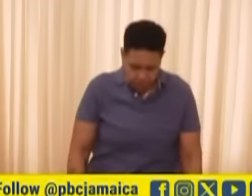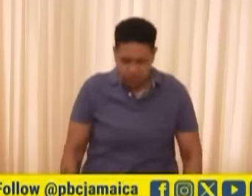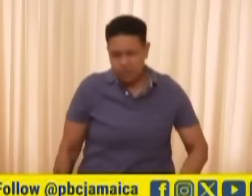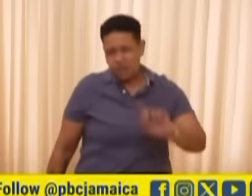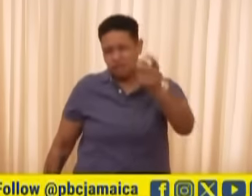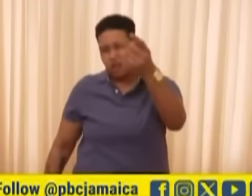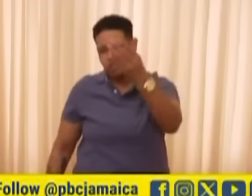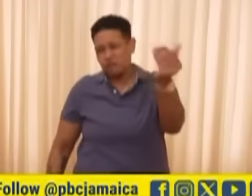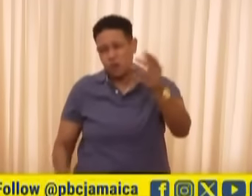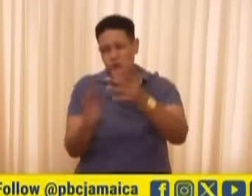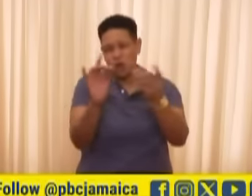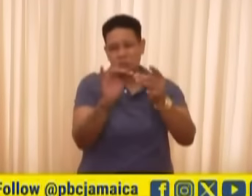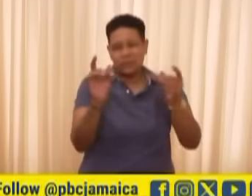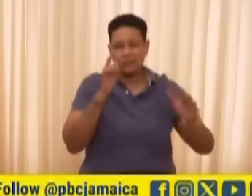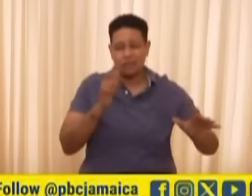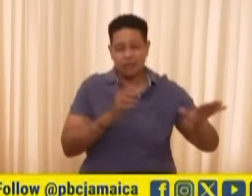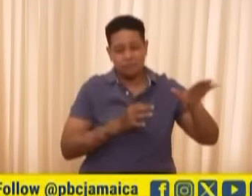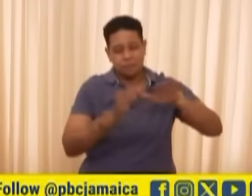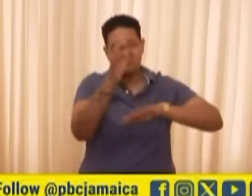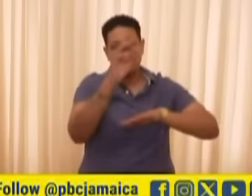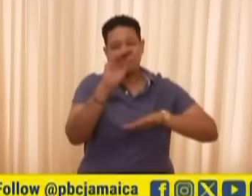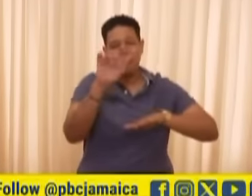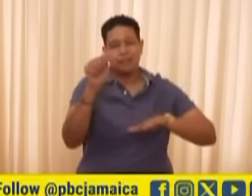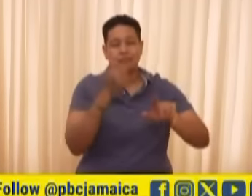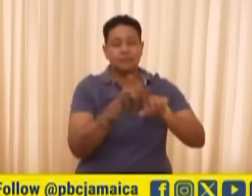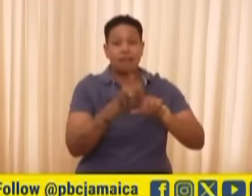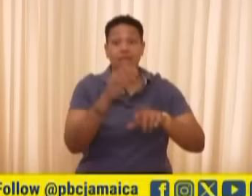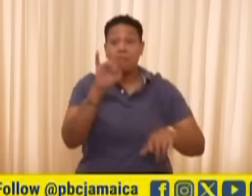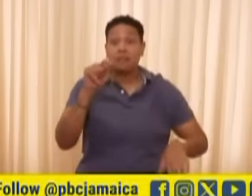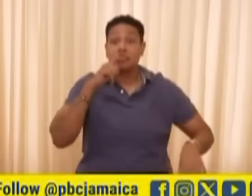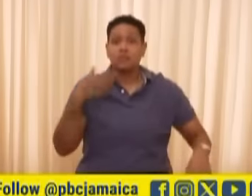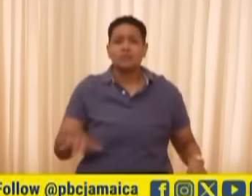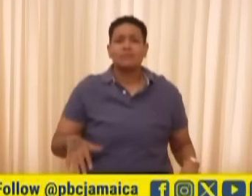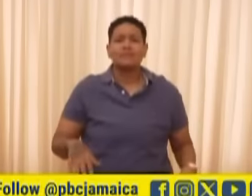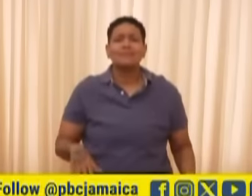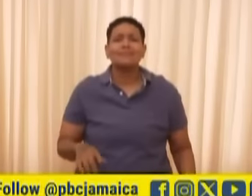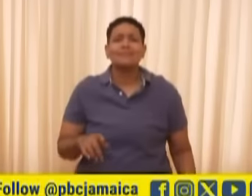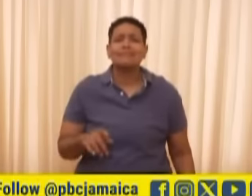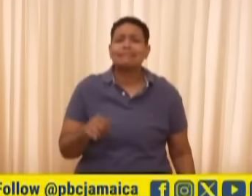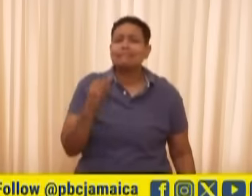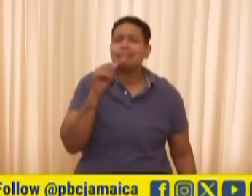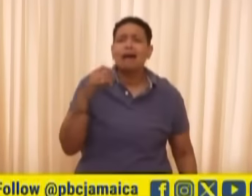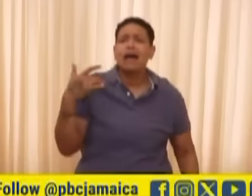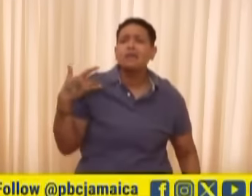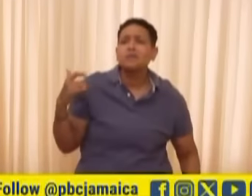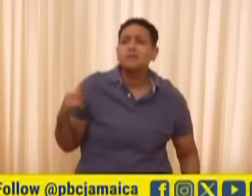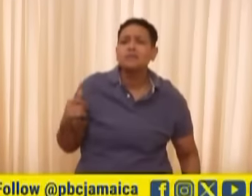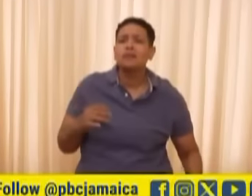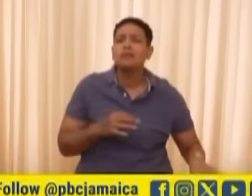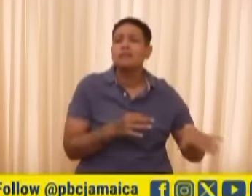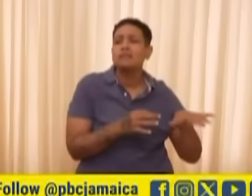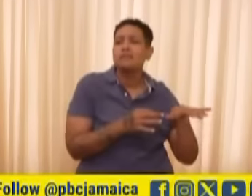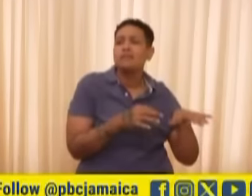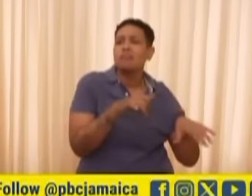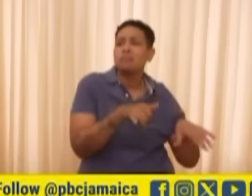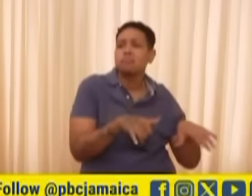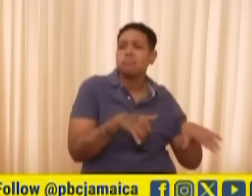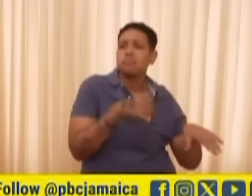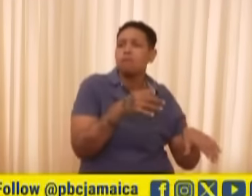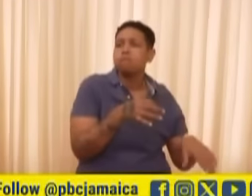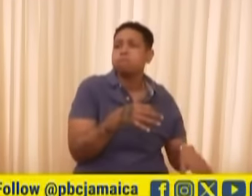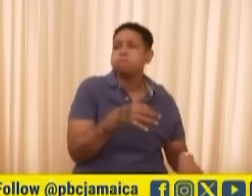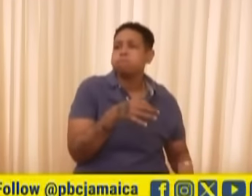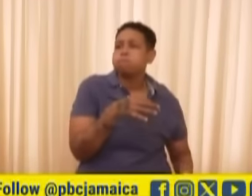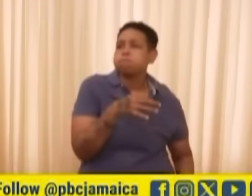few comments on the system itself. The system is quite an unusual one, sitting in the Caribbean